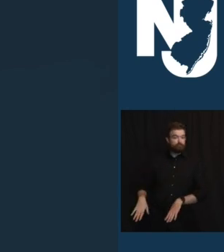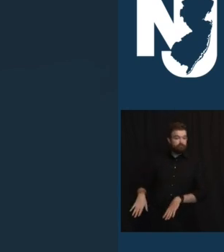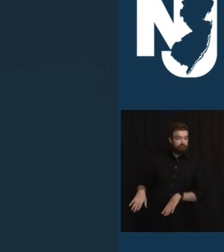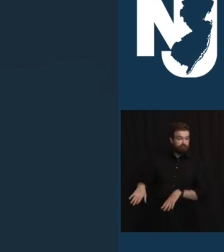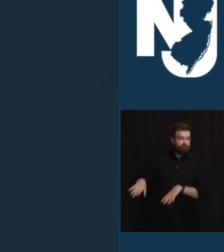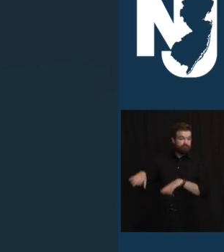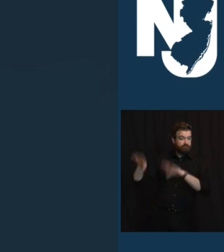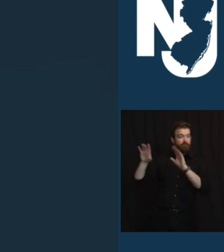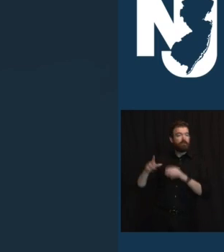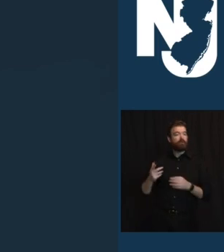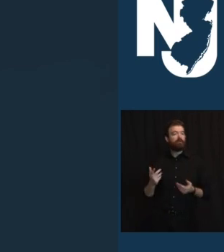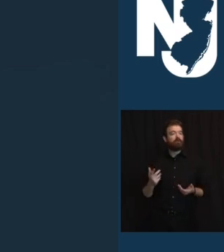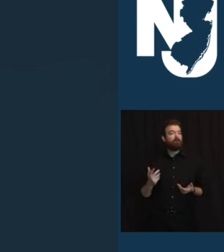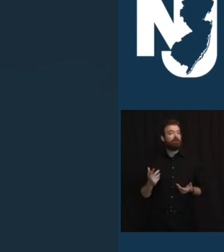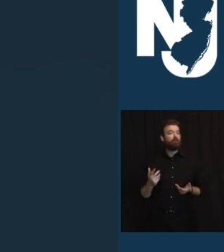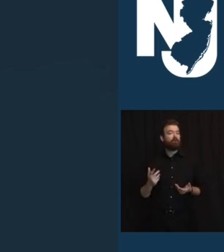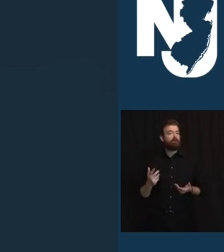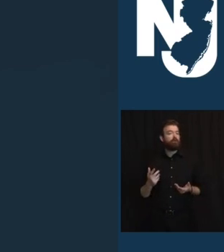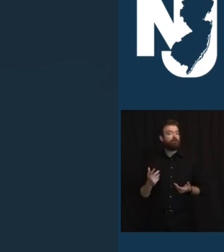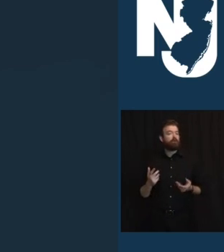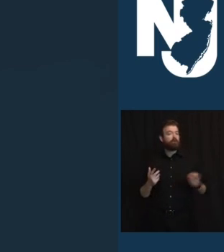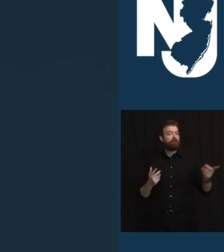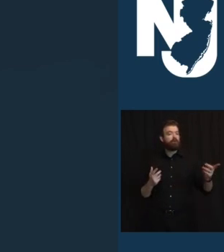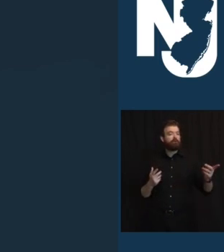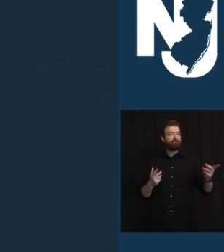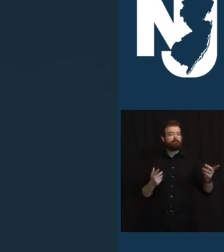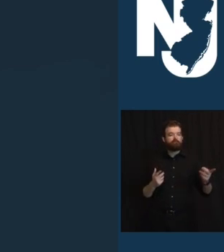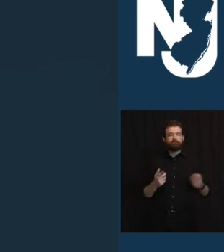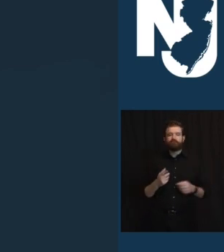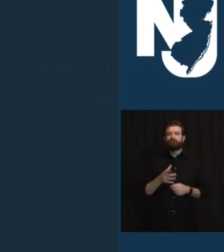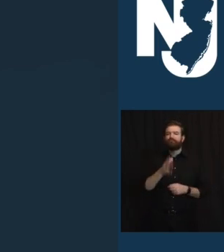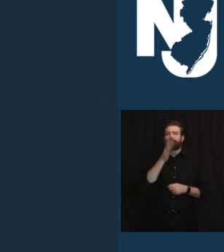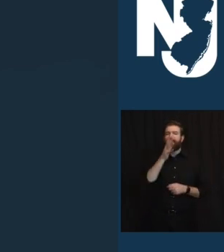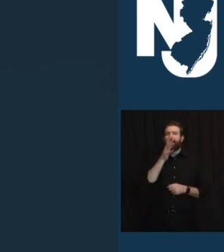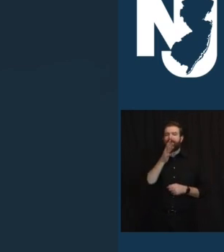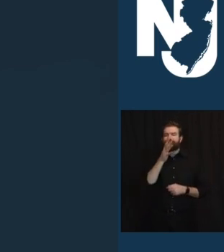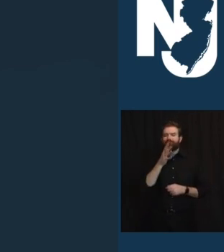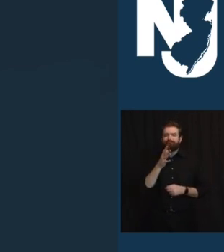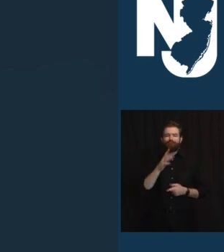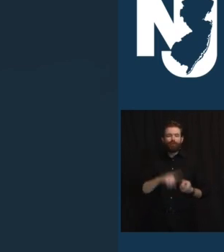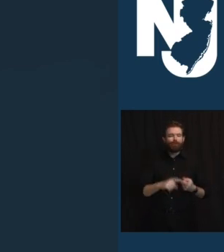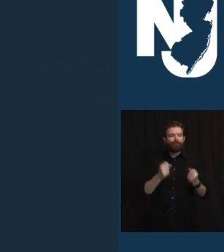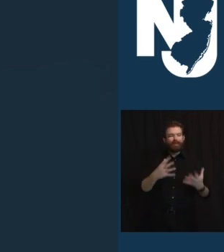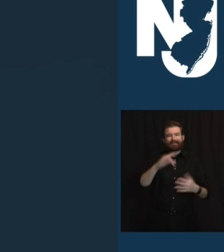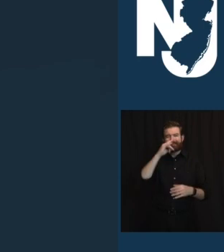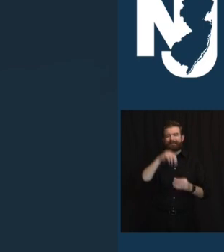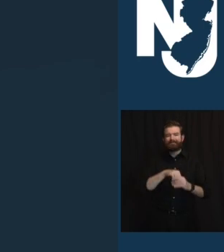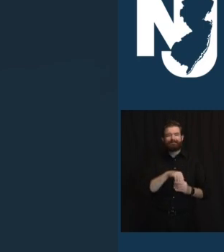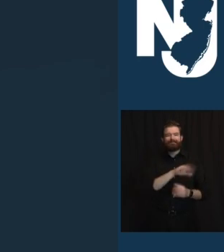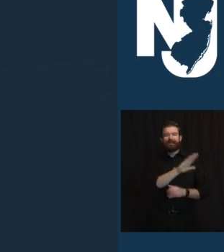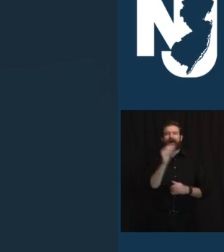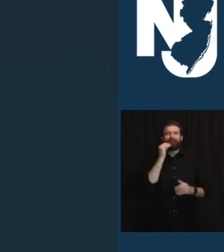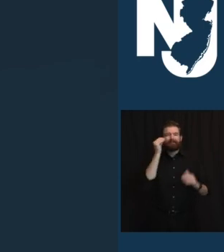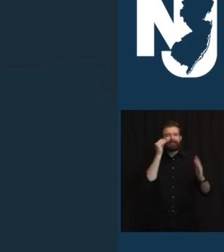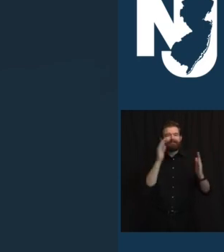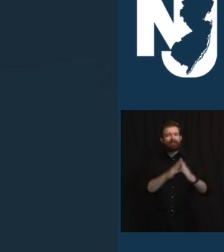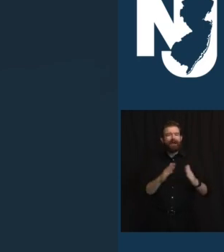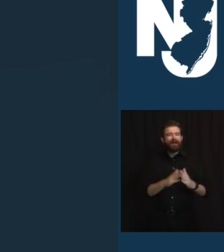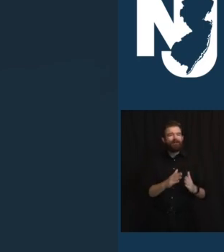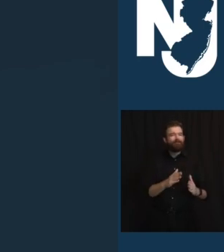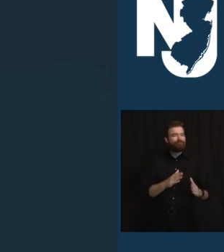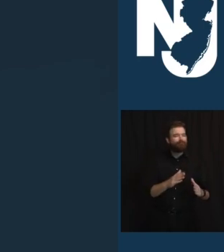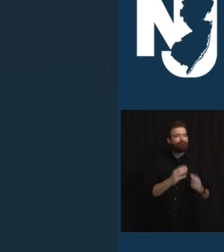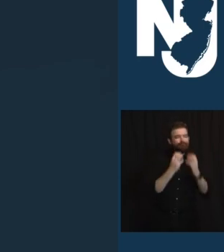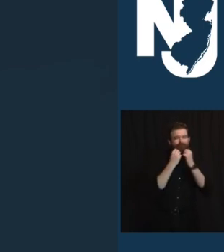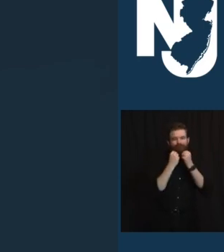numerous kids on Belvedere Avenue. But when the house emptied, she volunteered her time at the Westfield Community Center and Children's